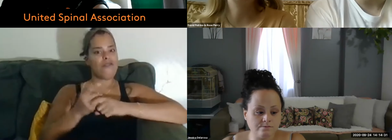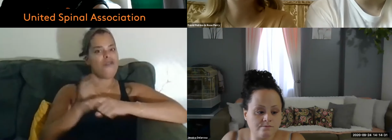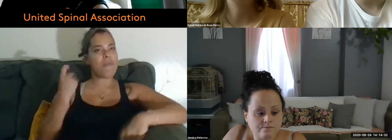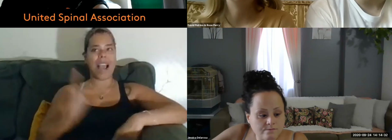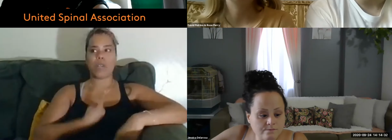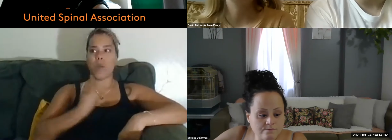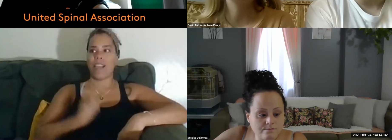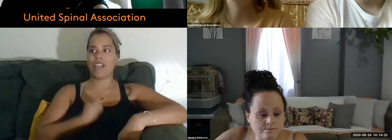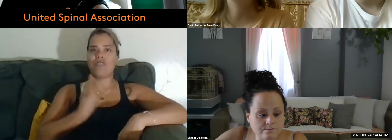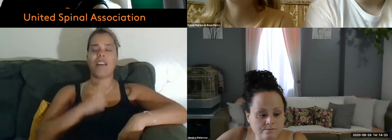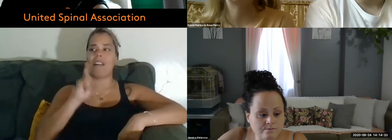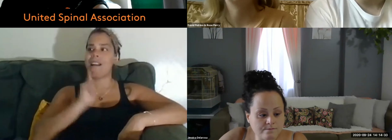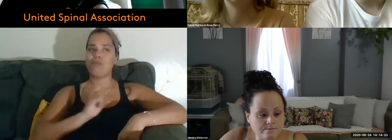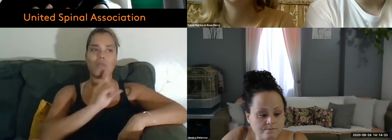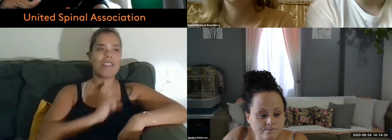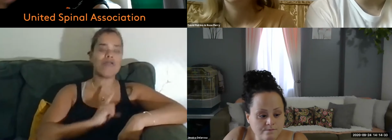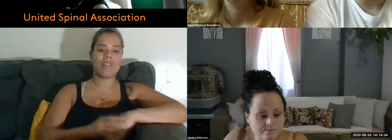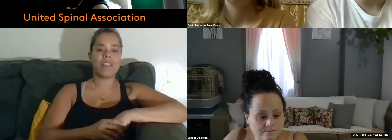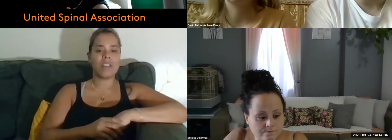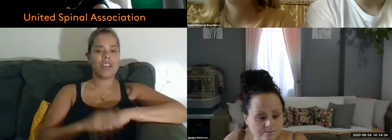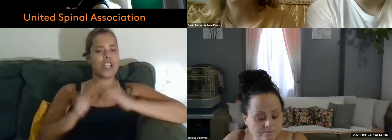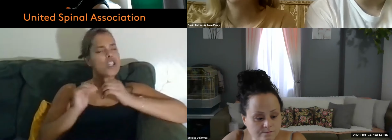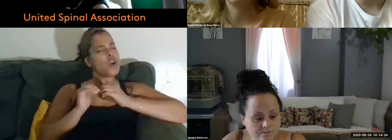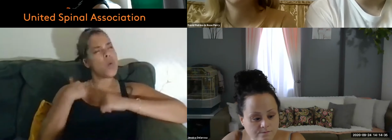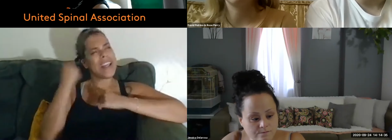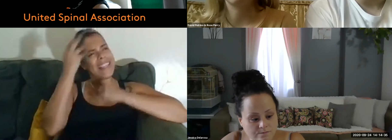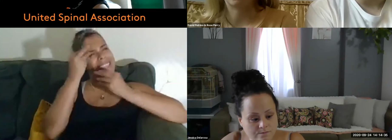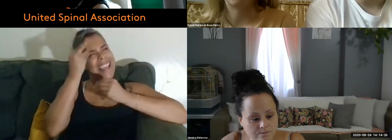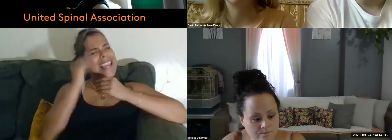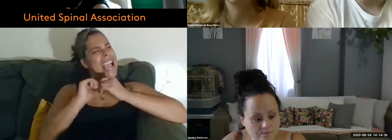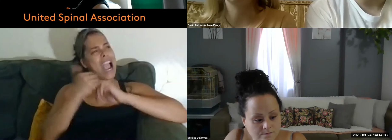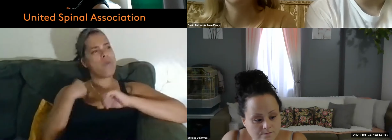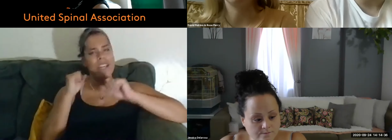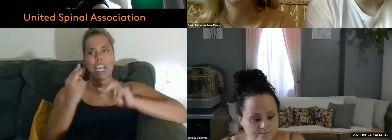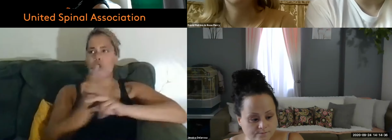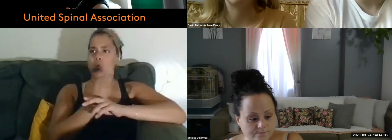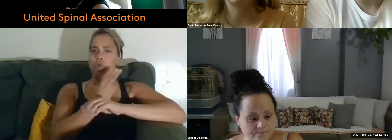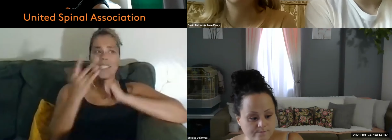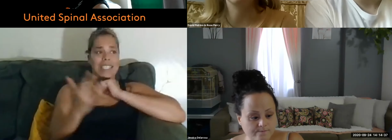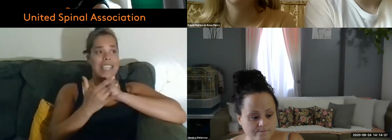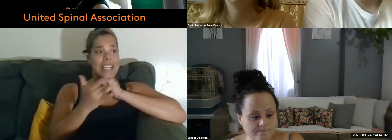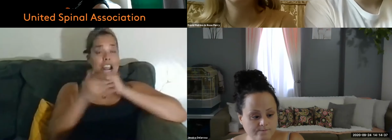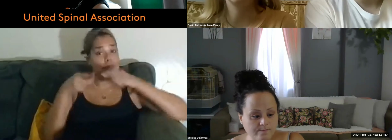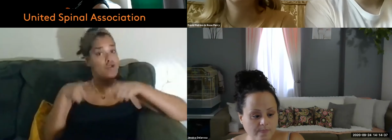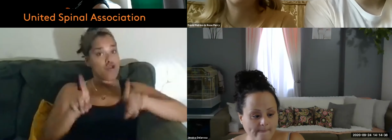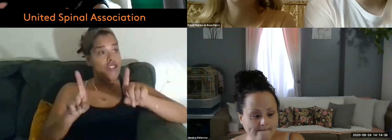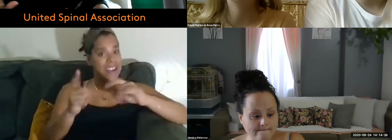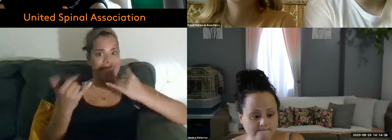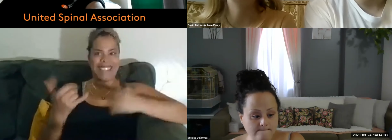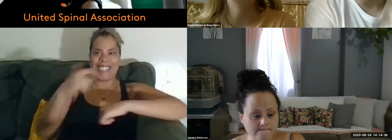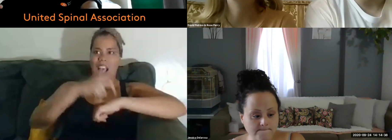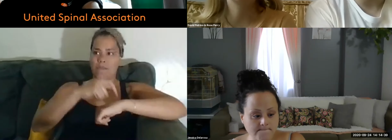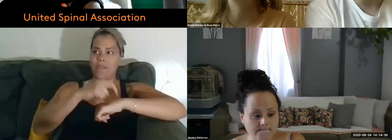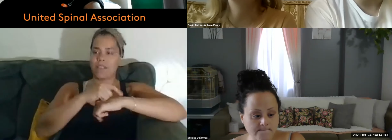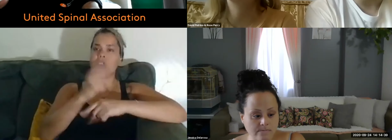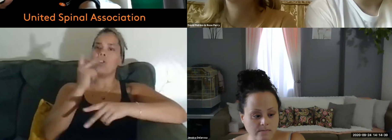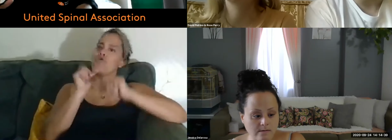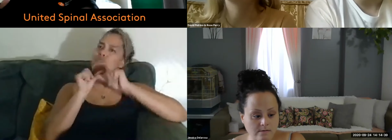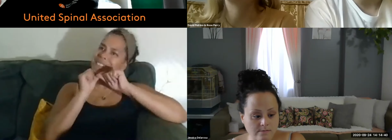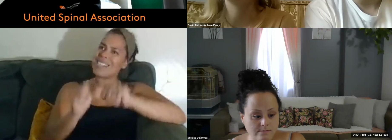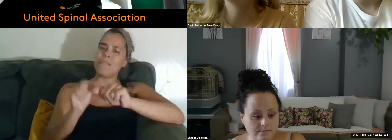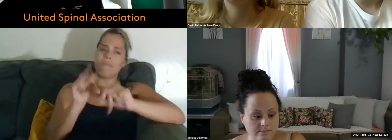can we be using technology, especially during these times, to keep people connected. So we have our